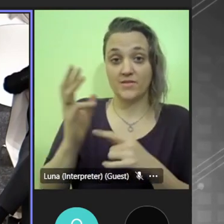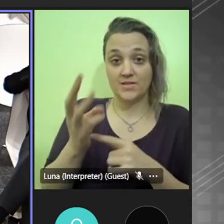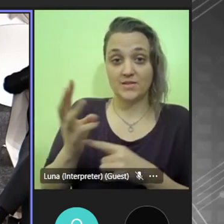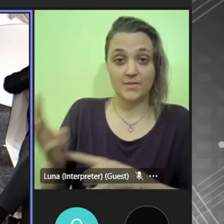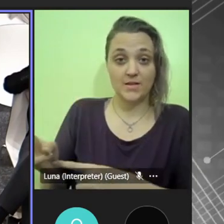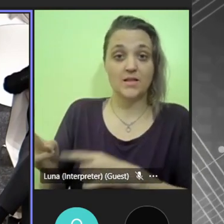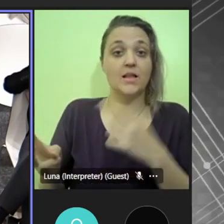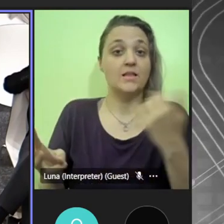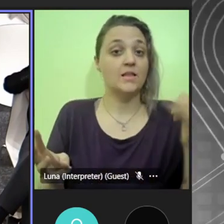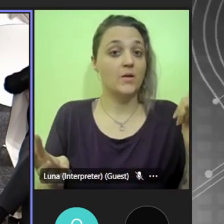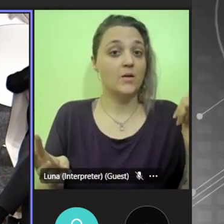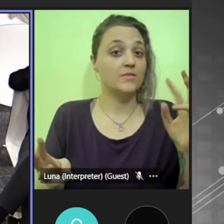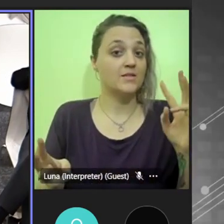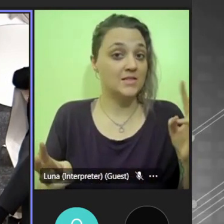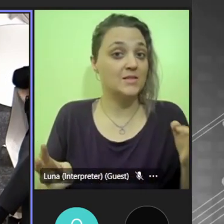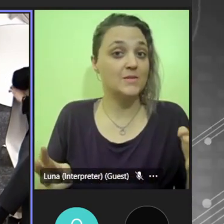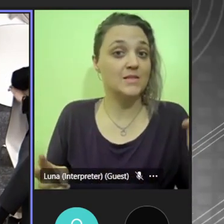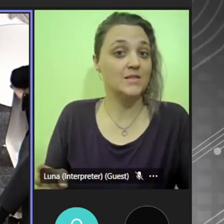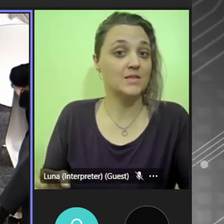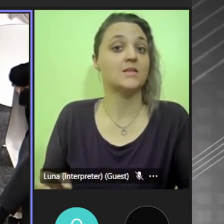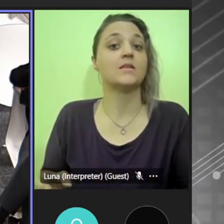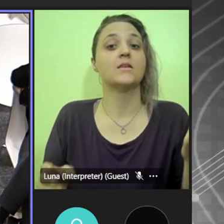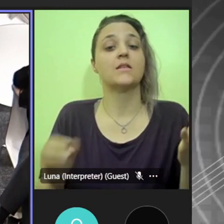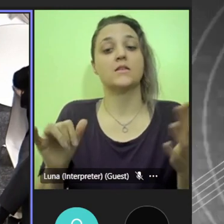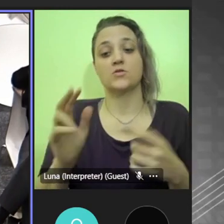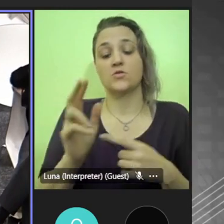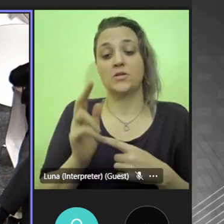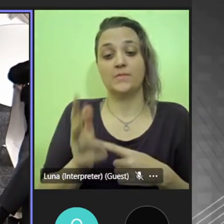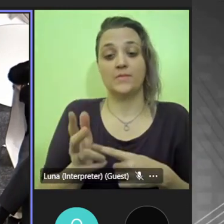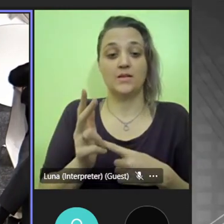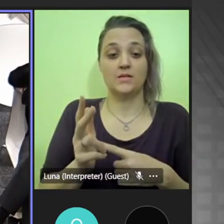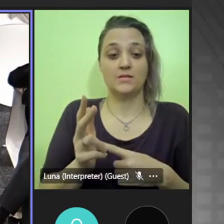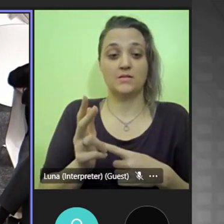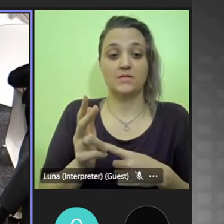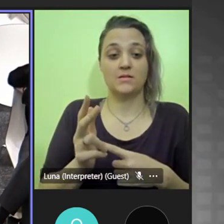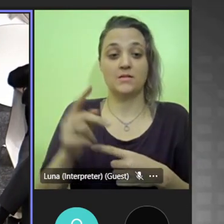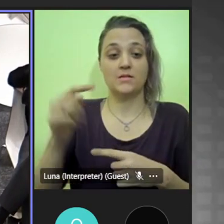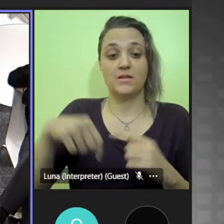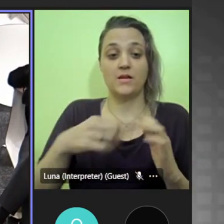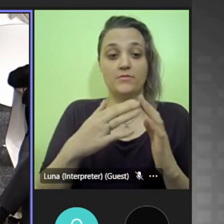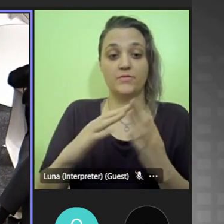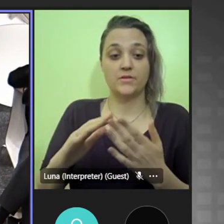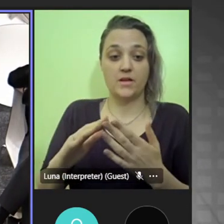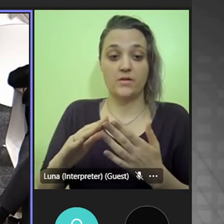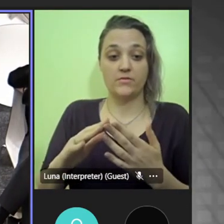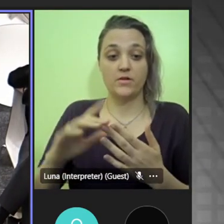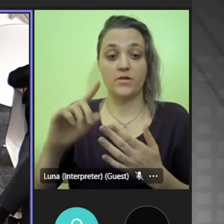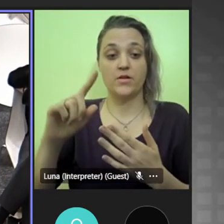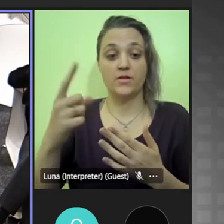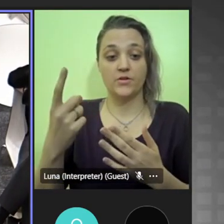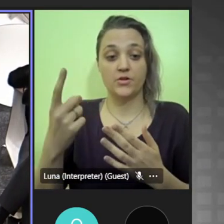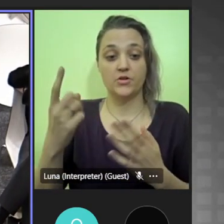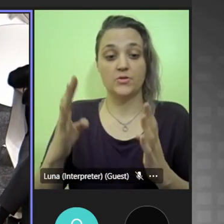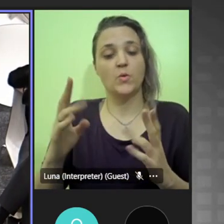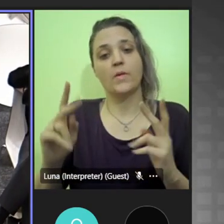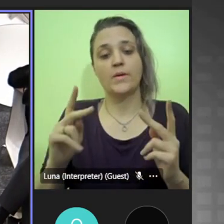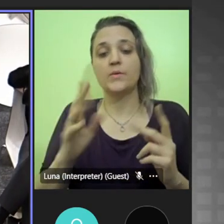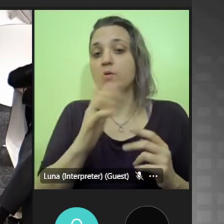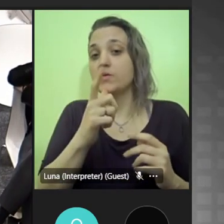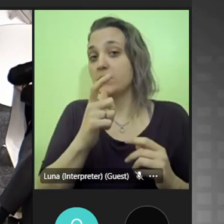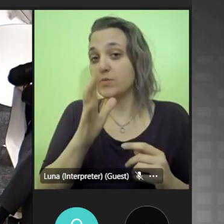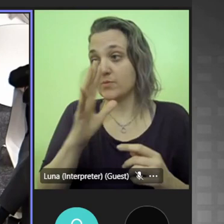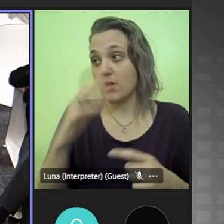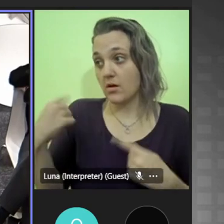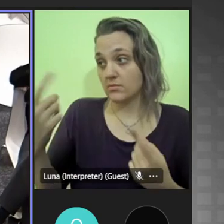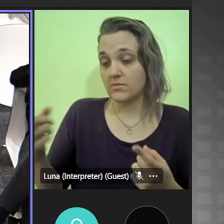if the Green Line ran every 6 minutes and the Yellow Line ran every 6 minutes, that's 3 minutes in downtown. And the